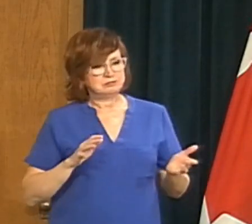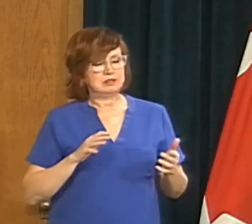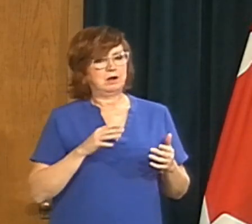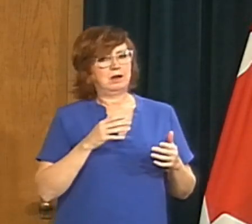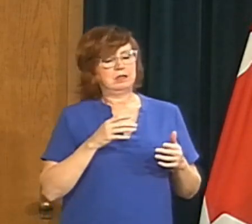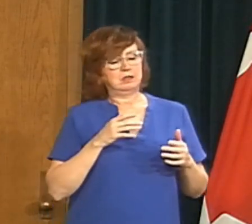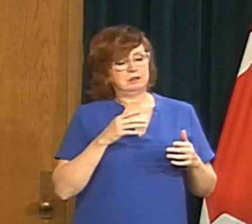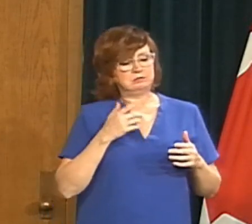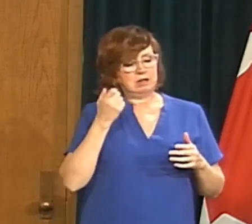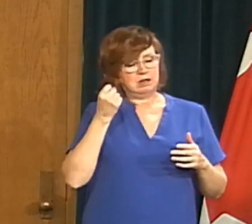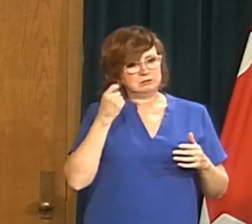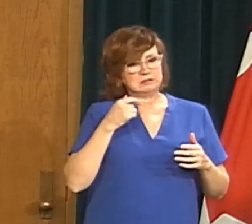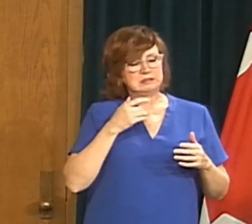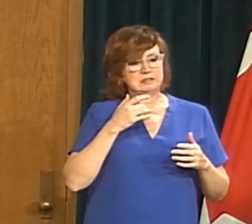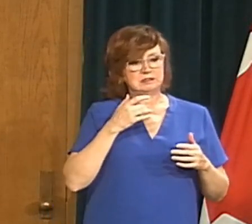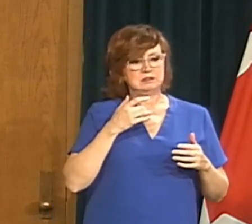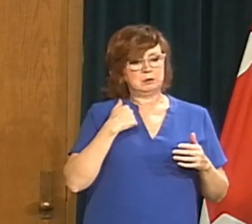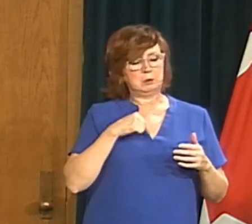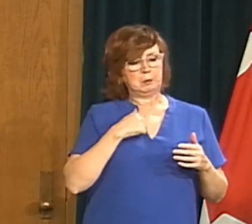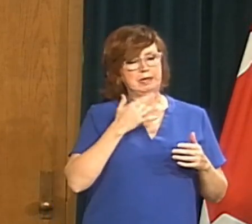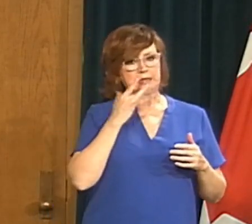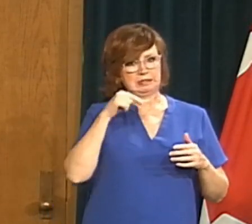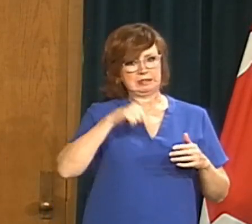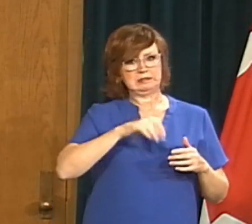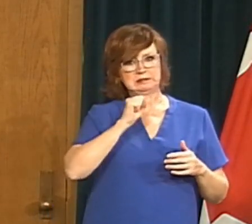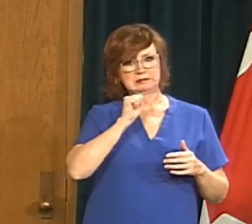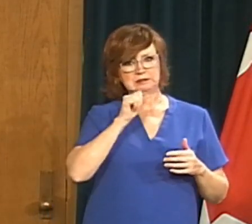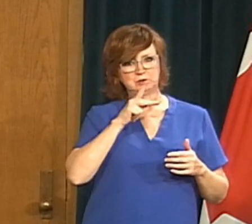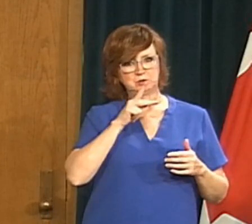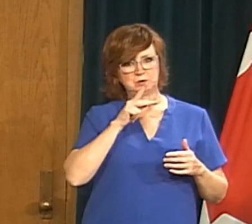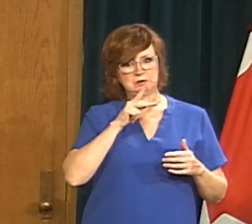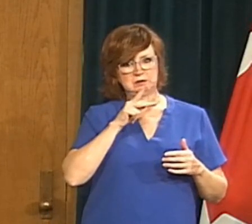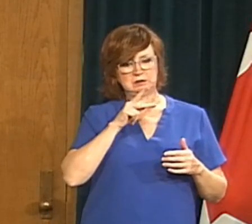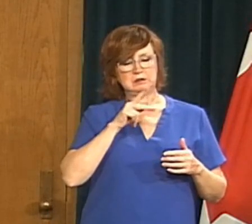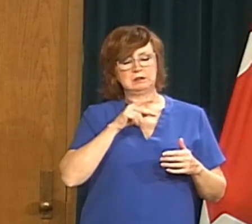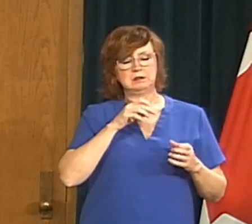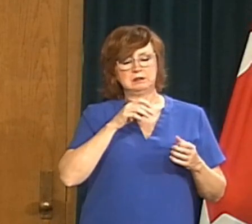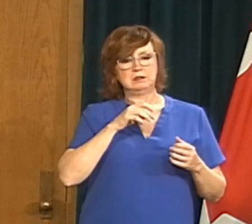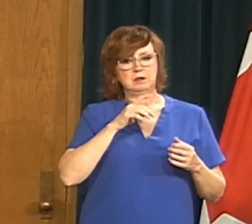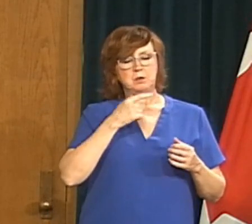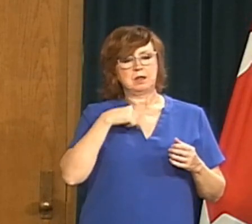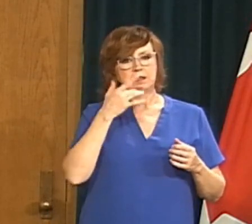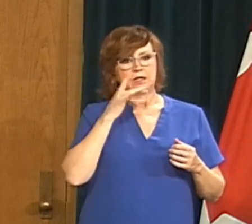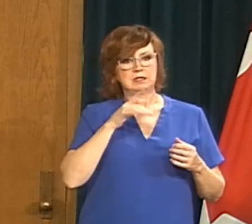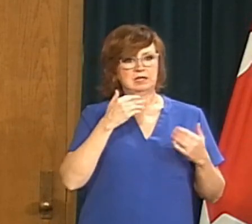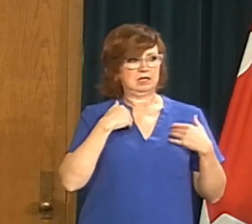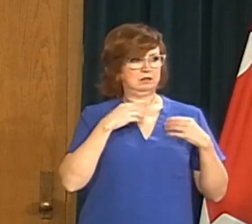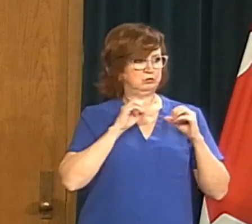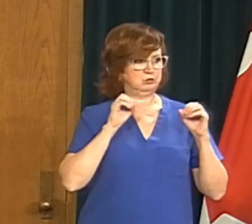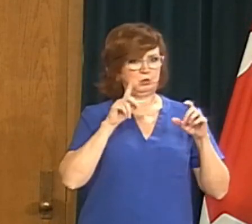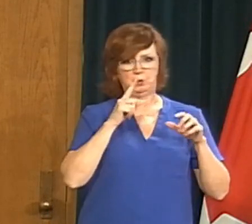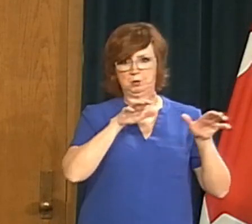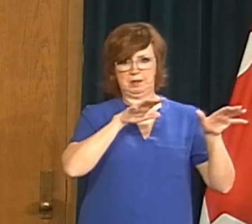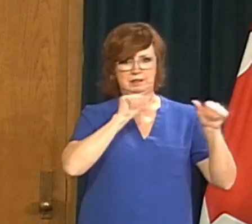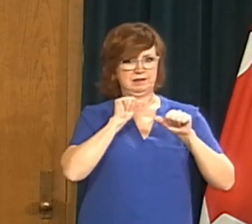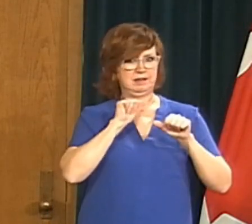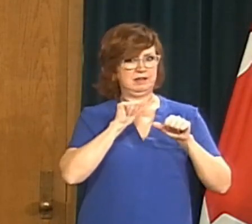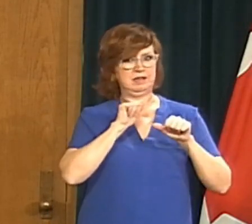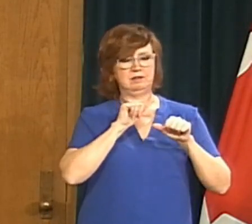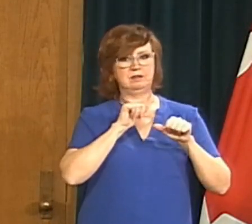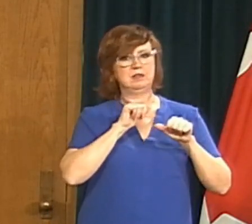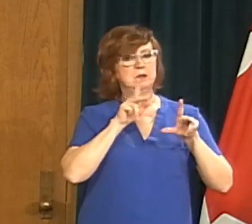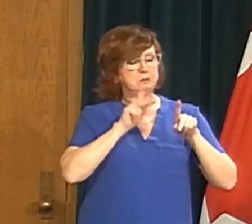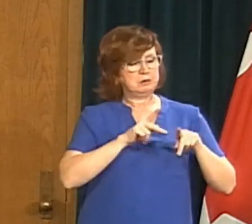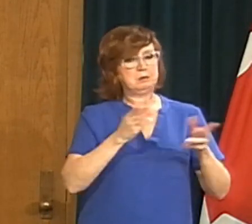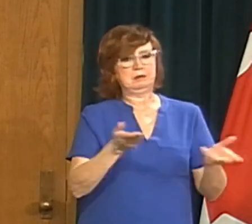not had any evidence of workers walking off, which is very fortunate for Saskatchewan. We'll take our next question